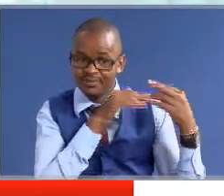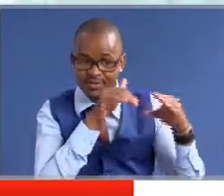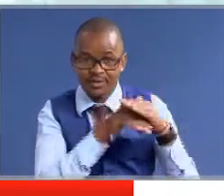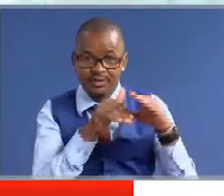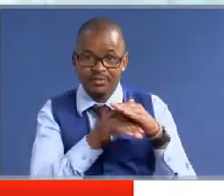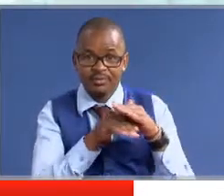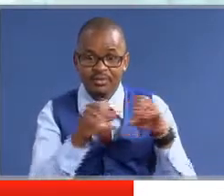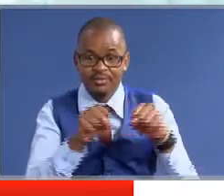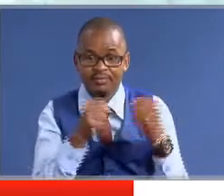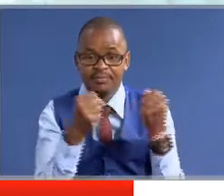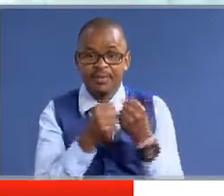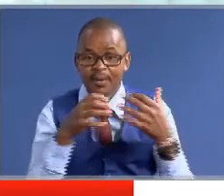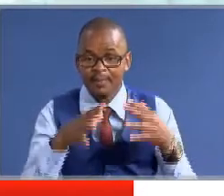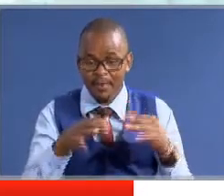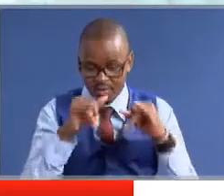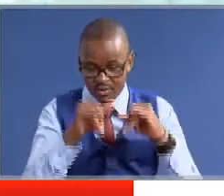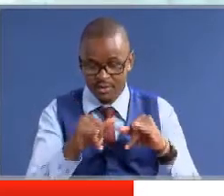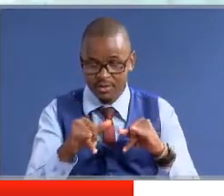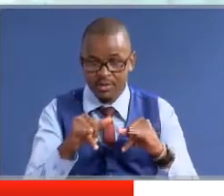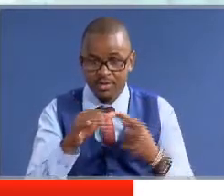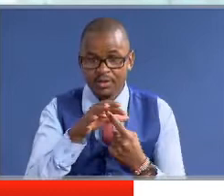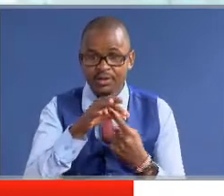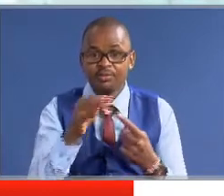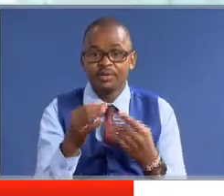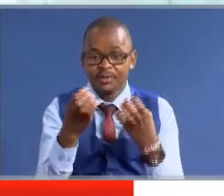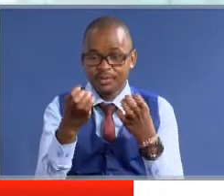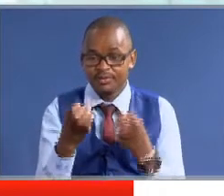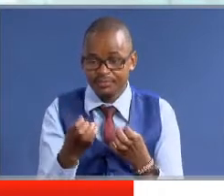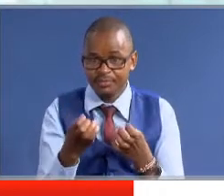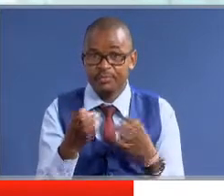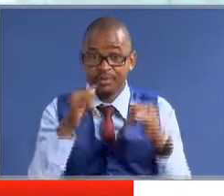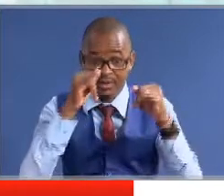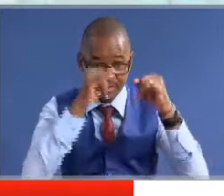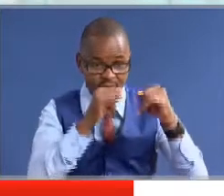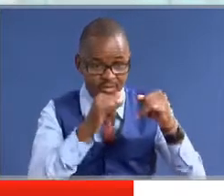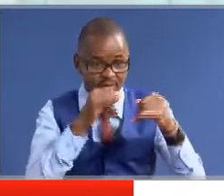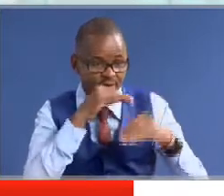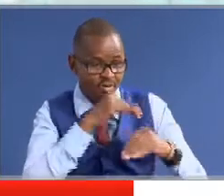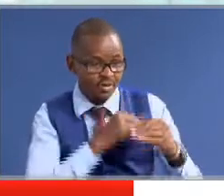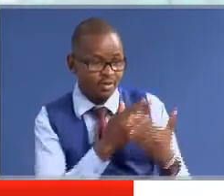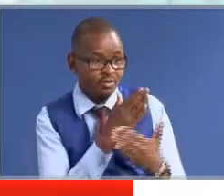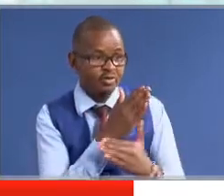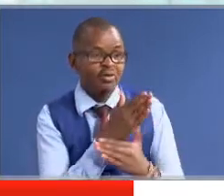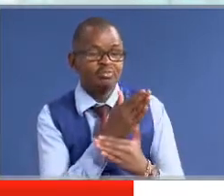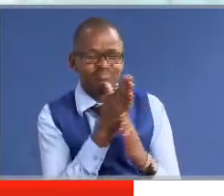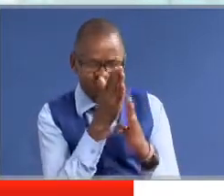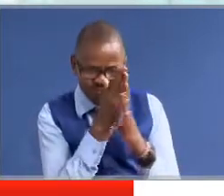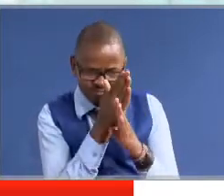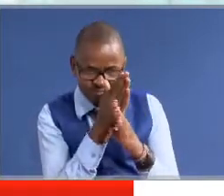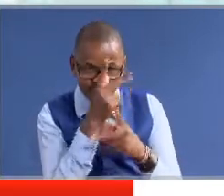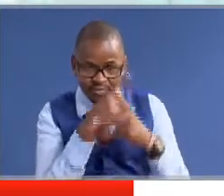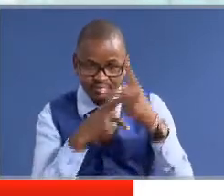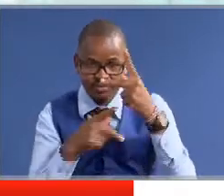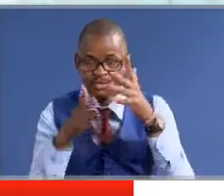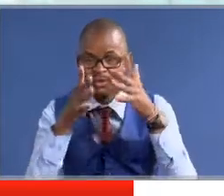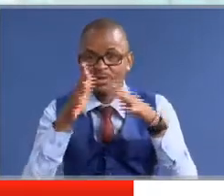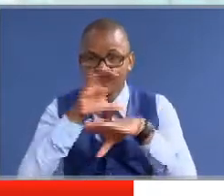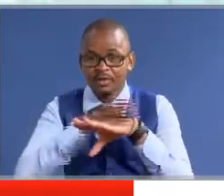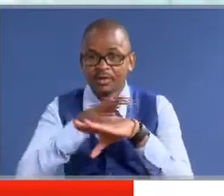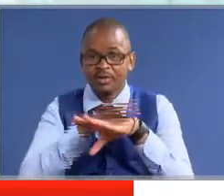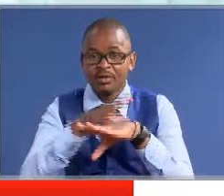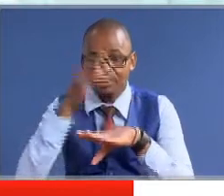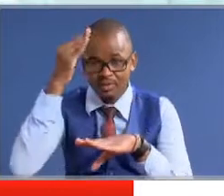society, especially to people living with special needs. He lives beyond his disability through thick and thin. The professor has gotten